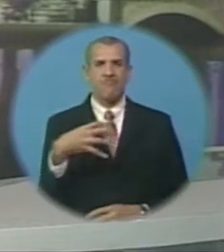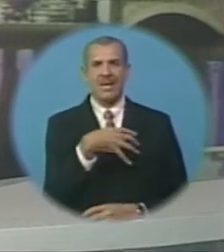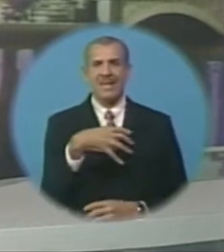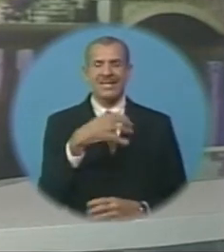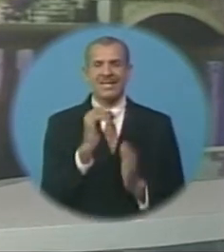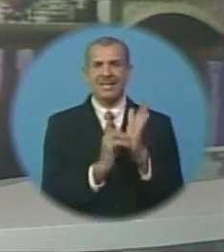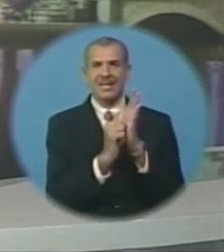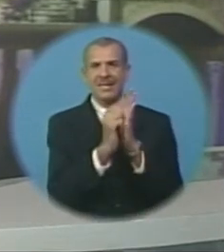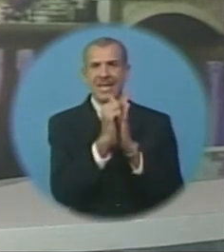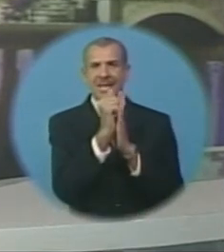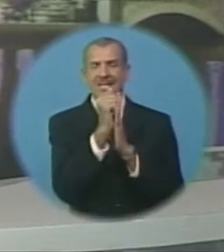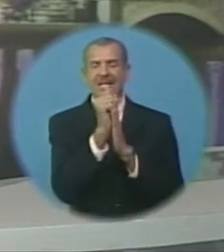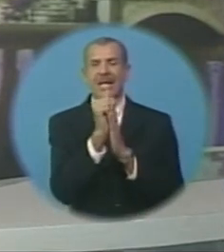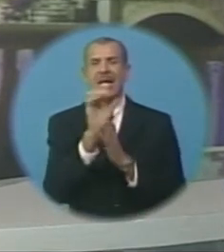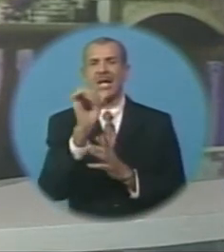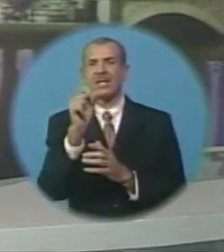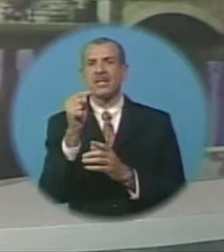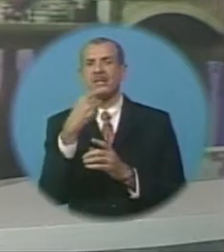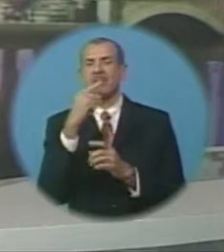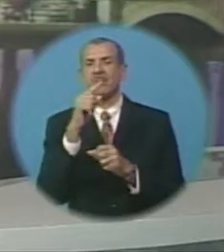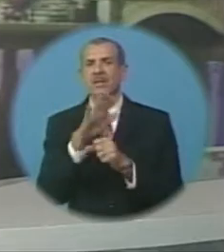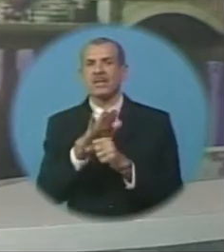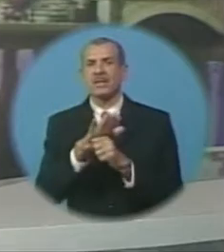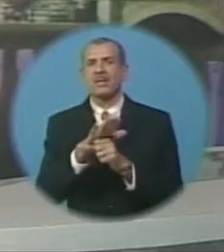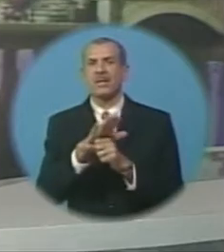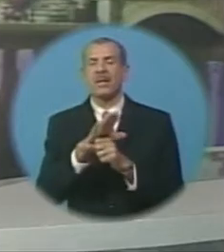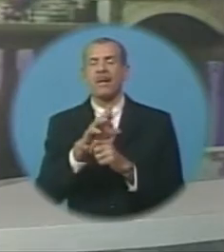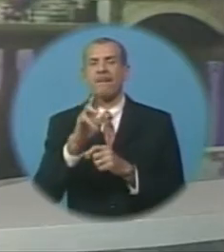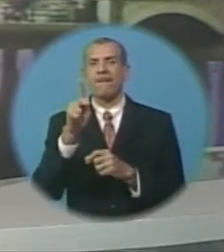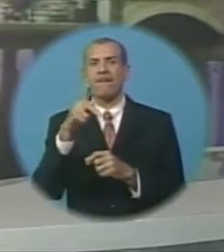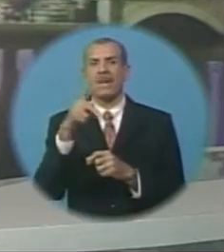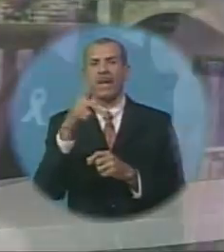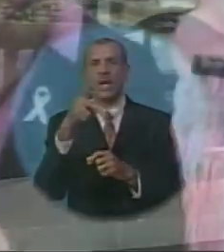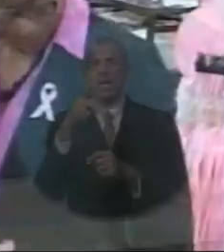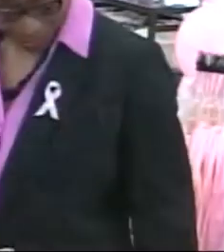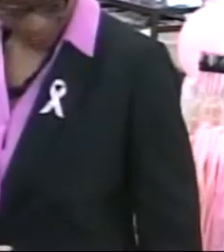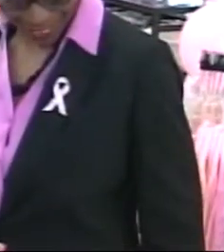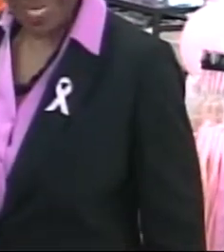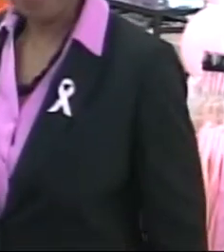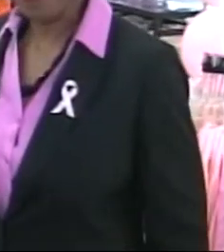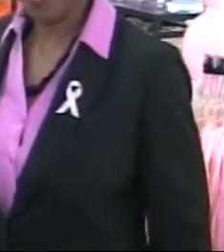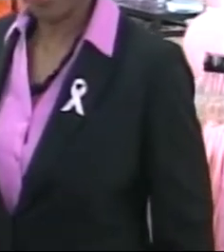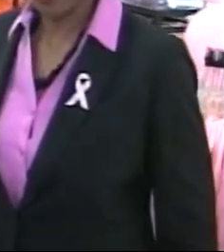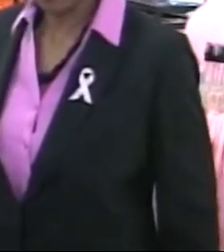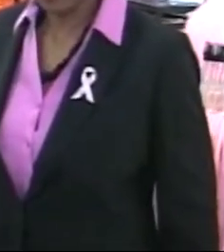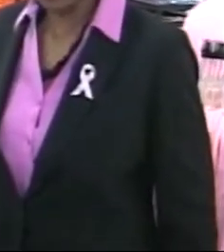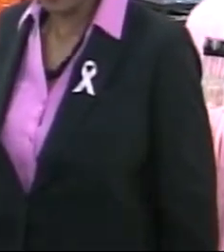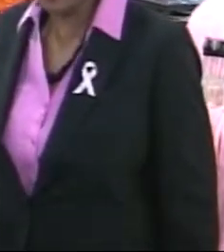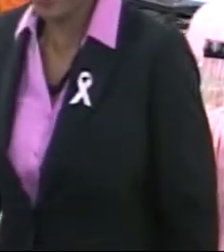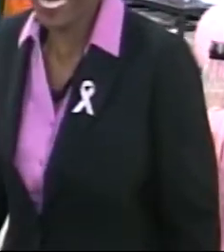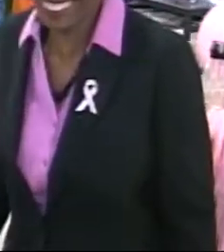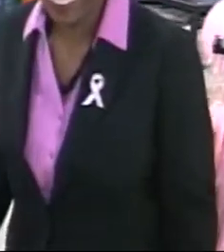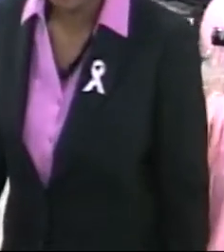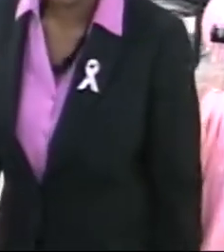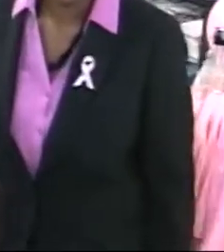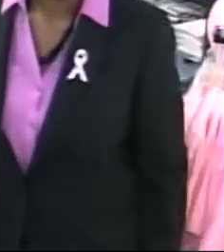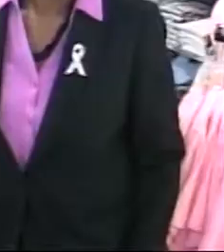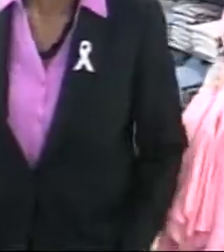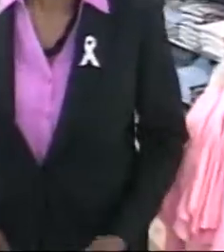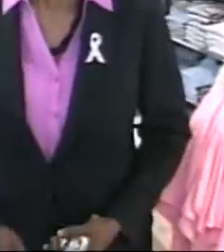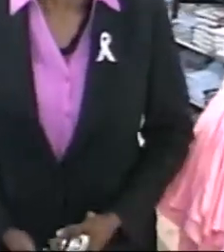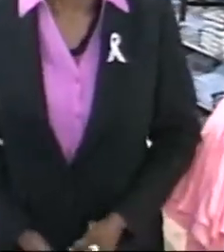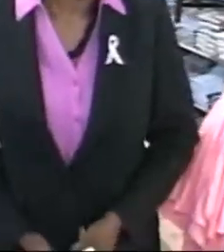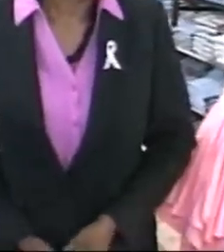dedicates this first week in October to its Pink Ribbon Drive. The drive reached Cave Shepherd today, where shoppers were able to purchase